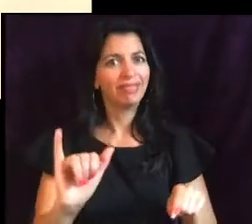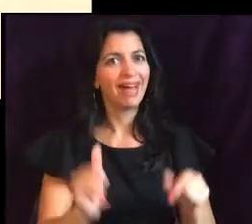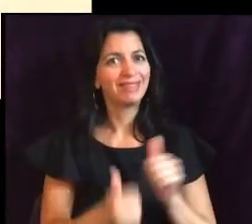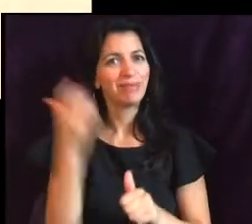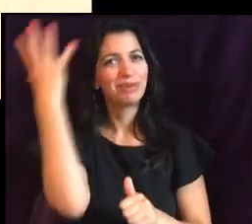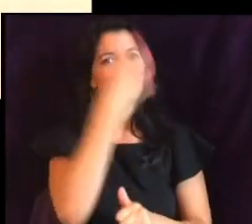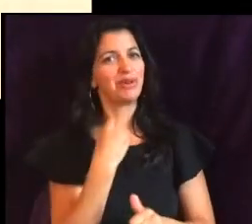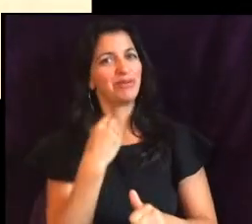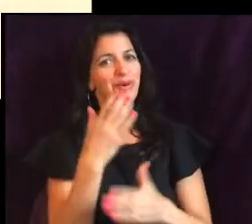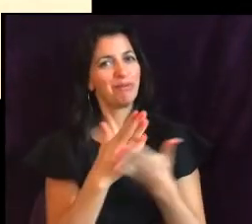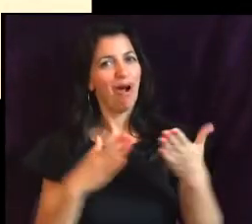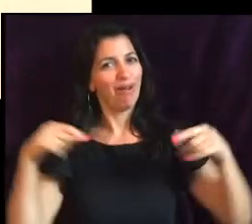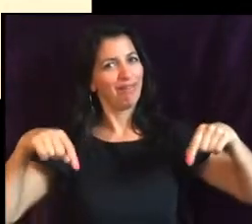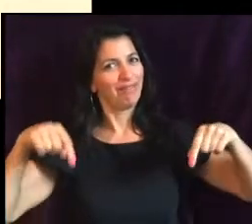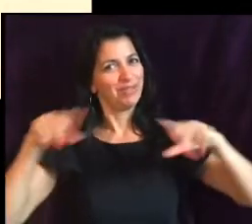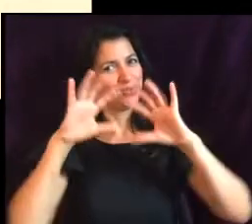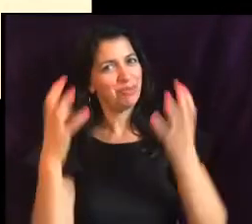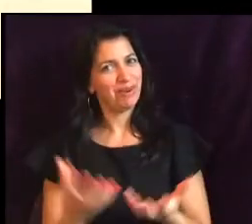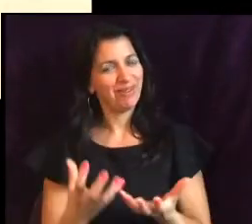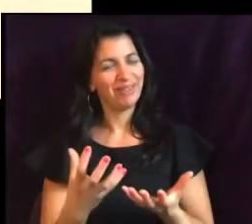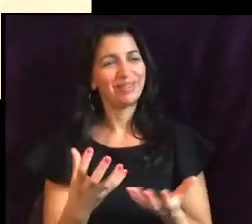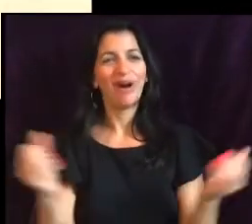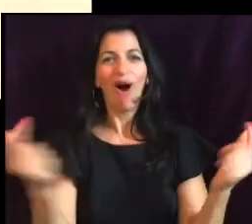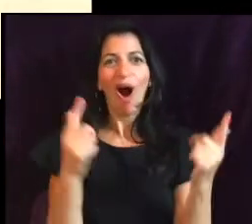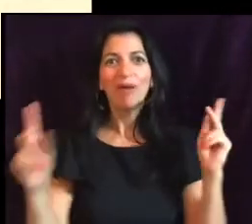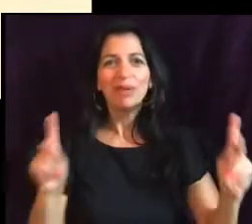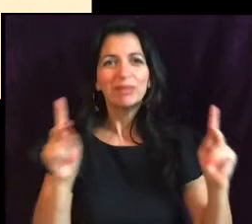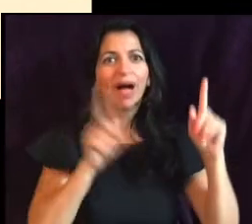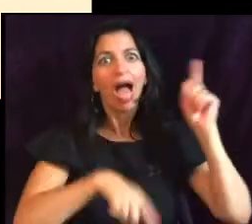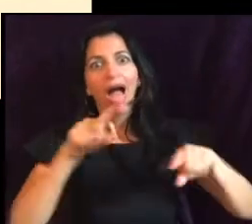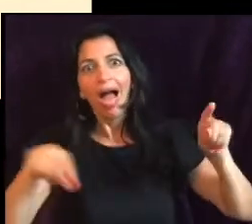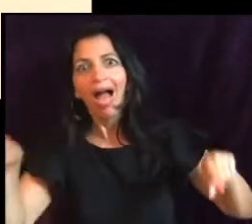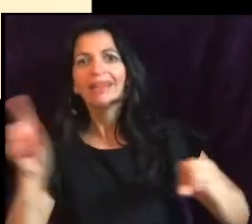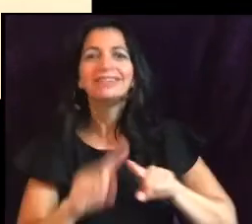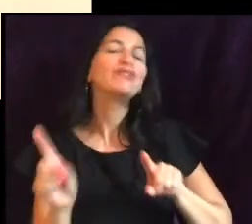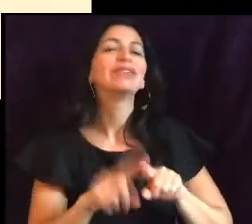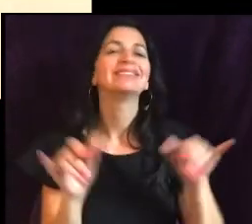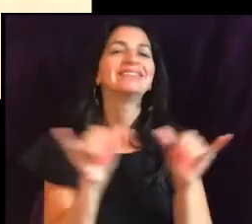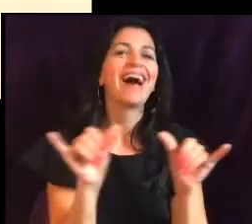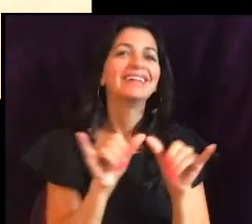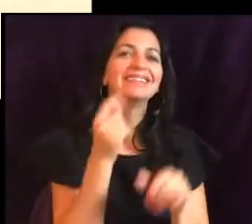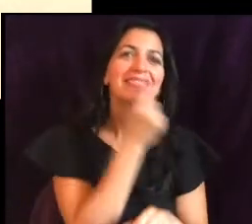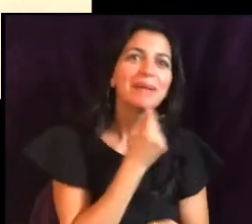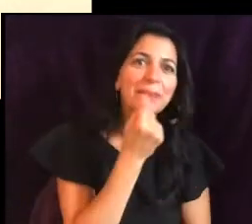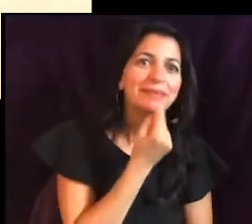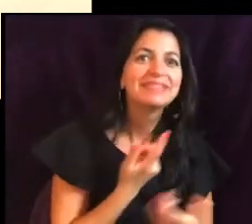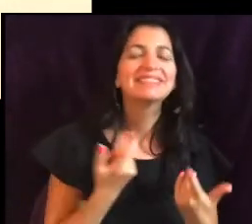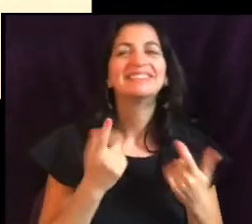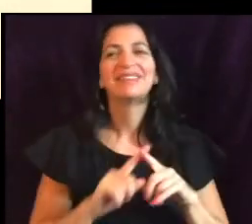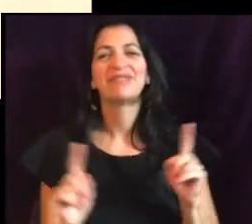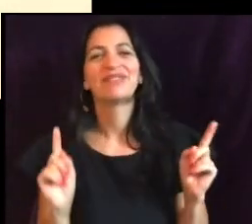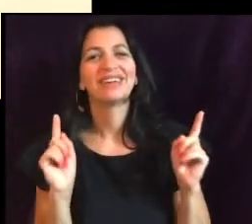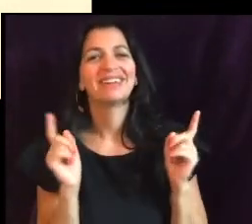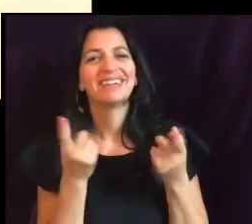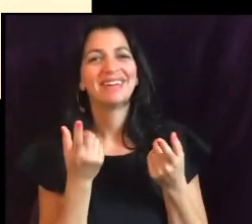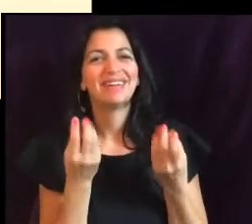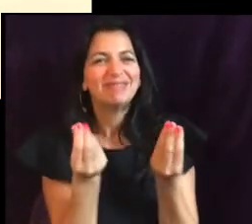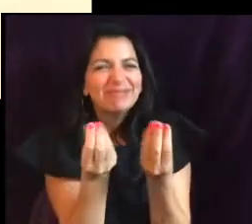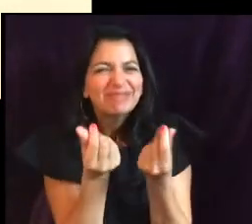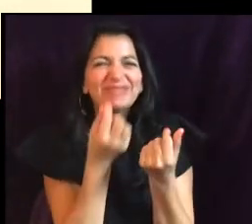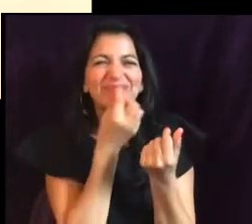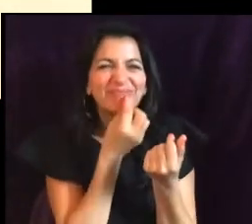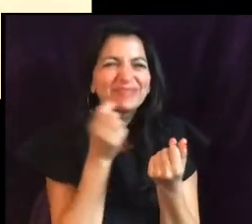world is, right? Everyone is different. So we each have completely different lips, different sizes,